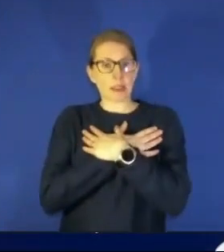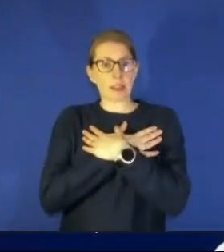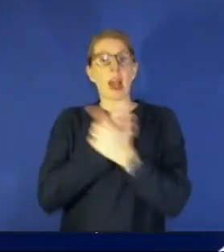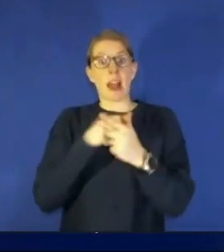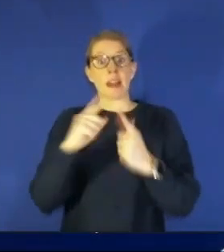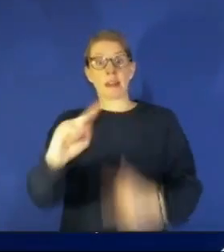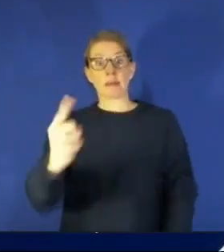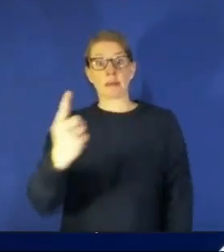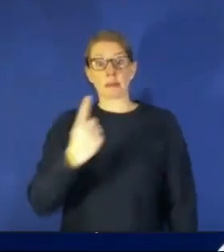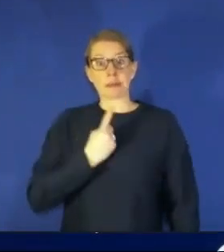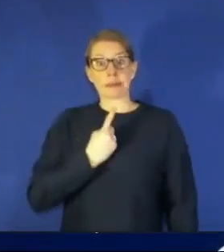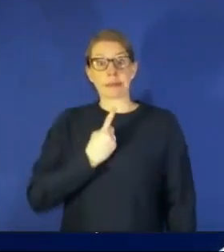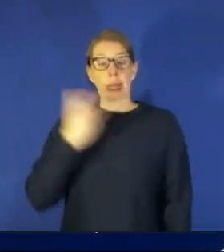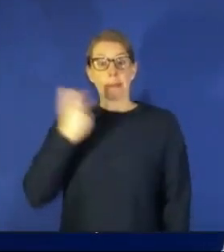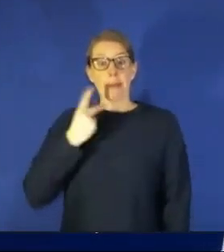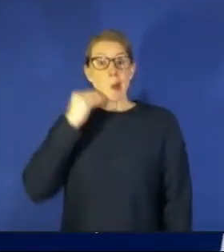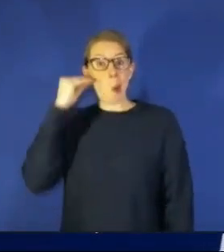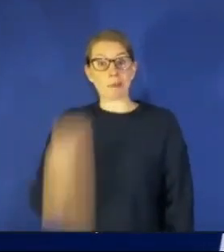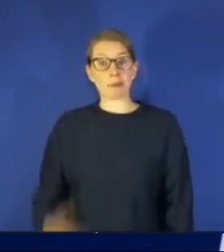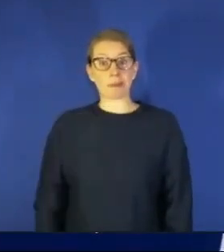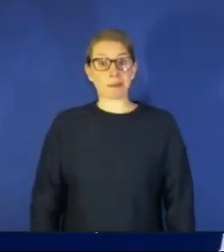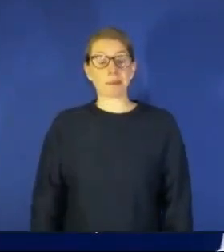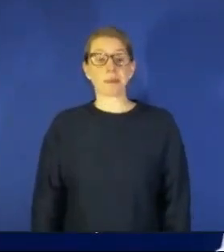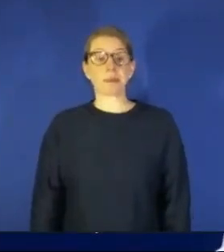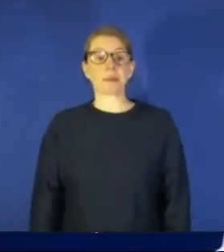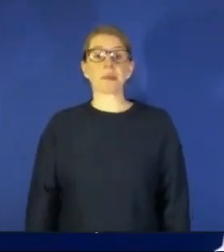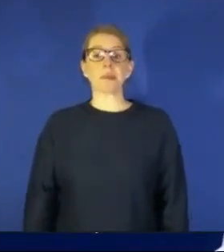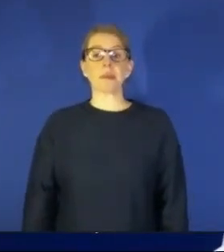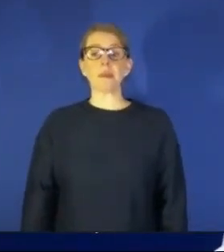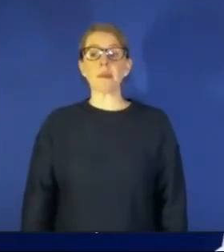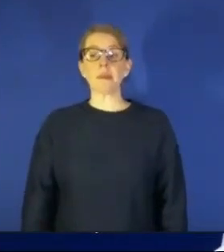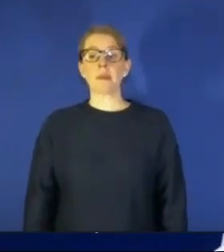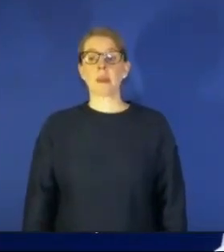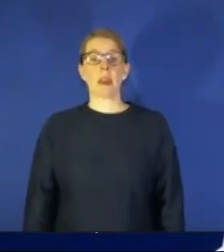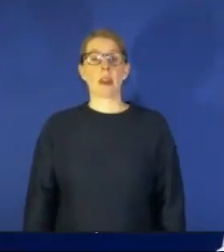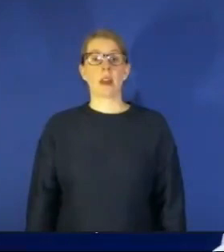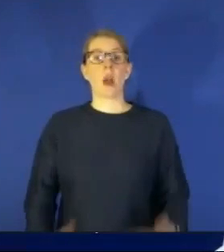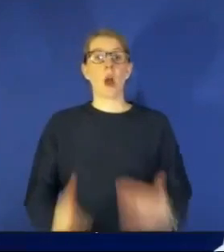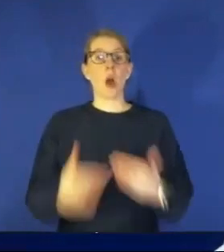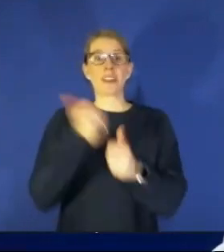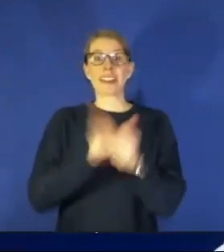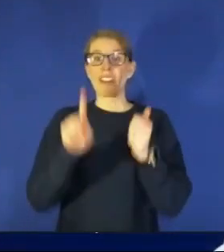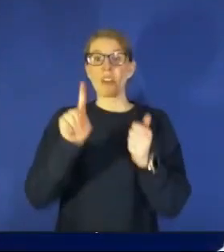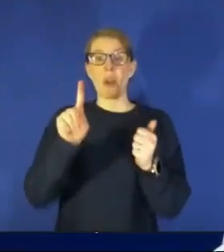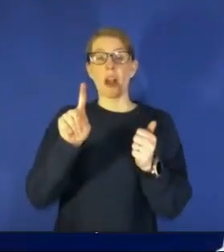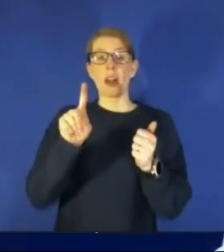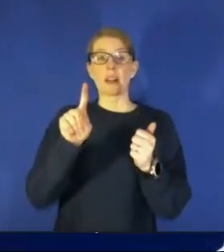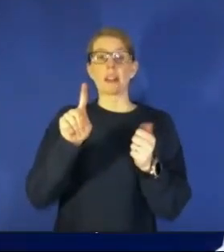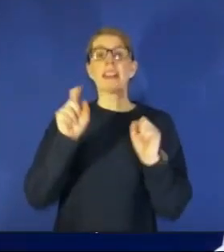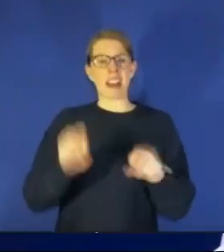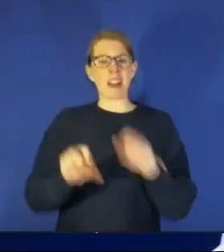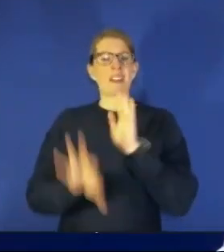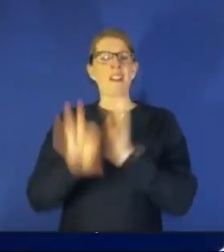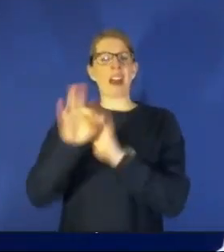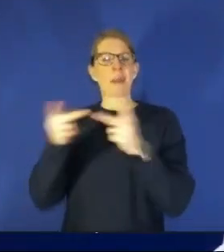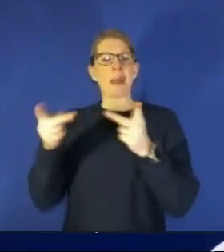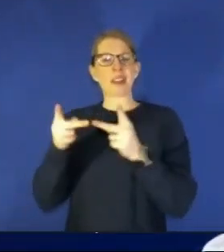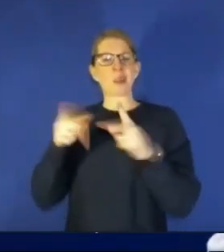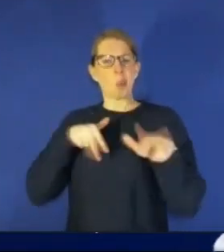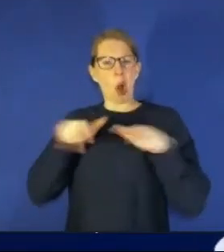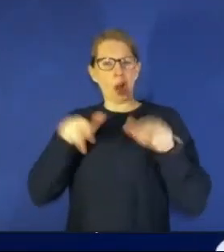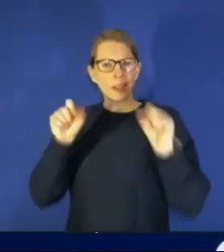tell people that all the time. And almost everybody can find a place to walk. And then folks will